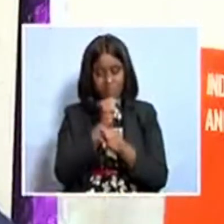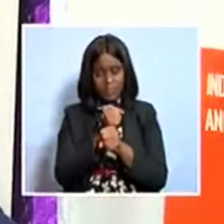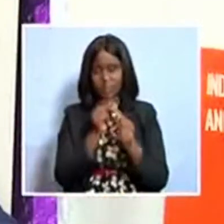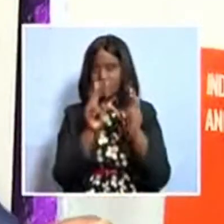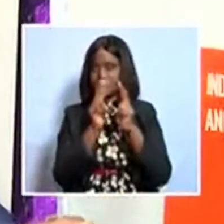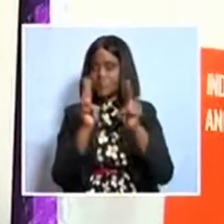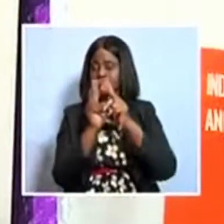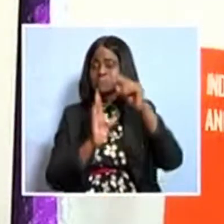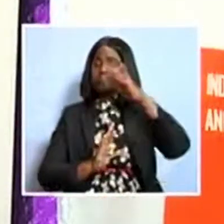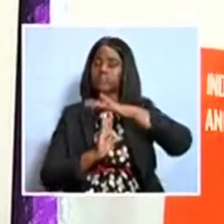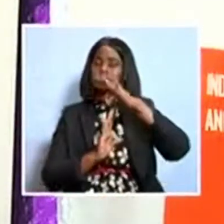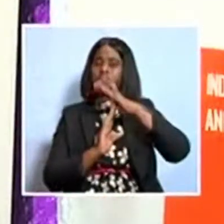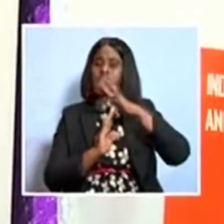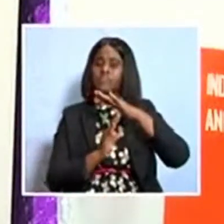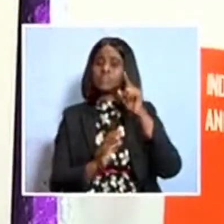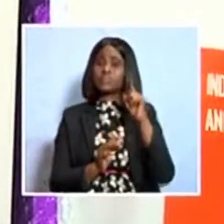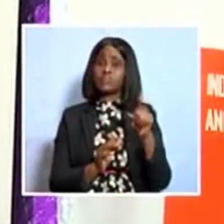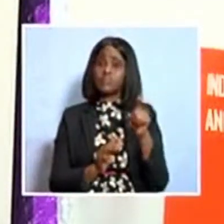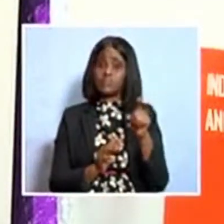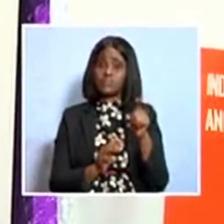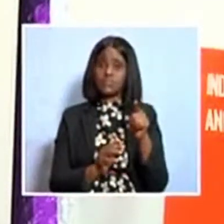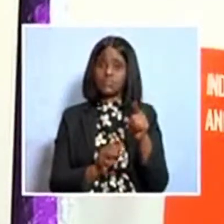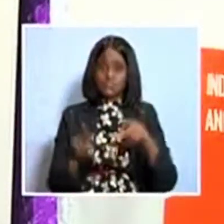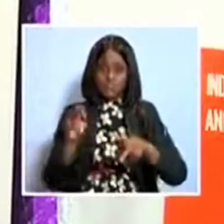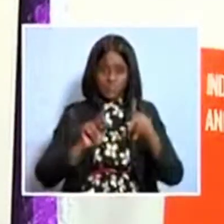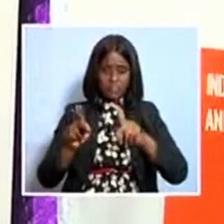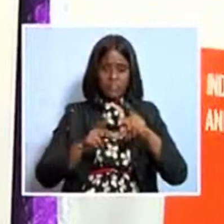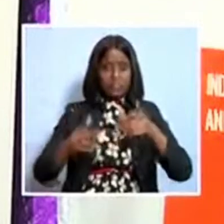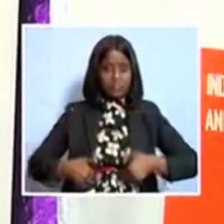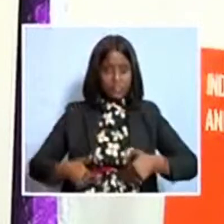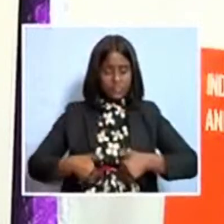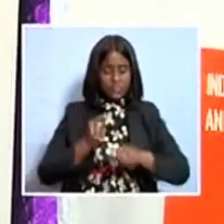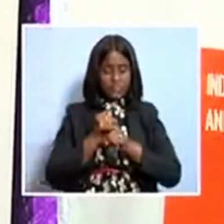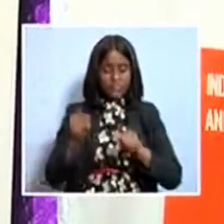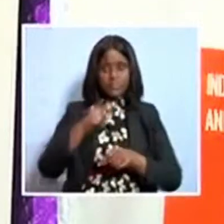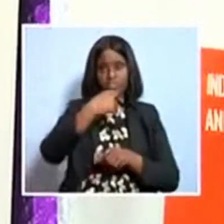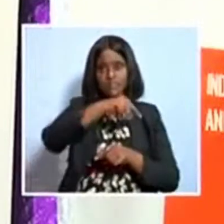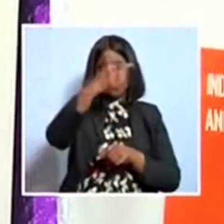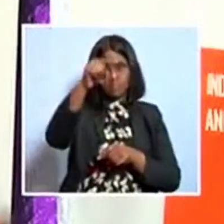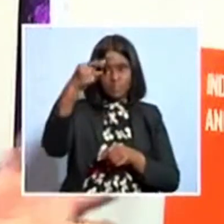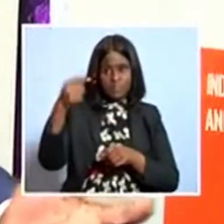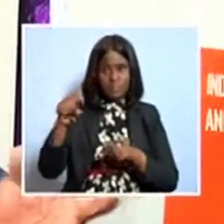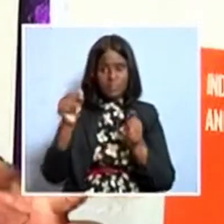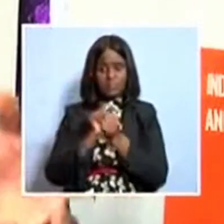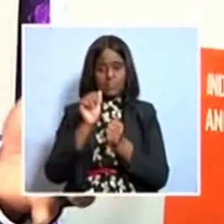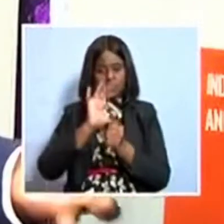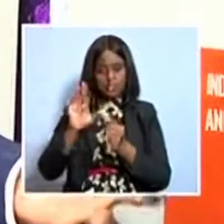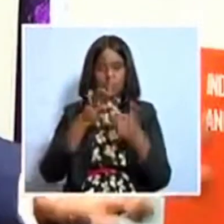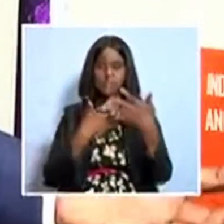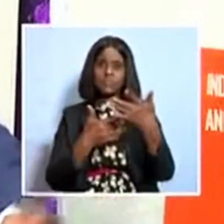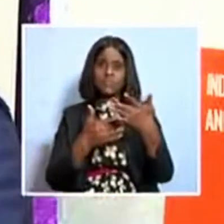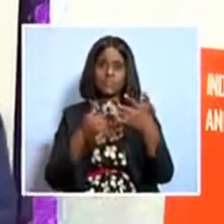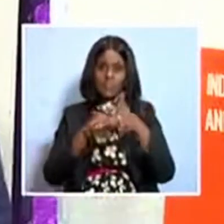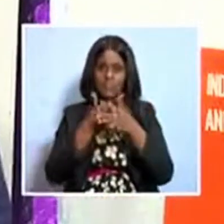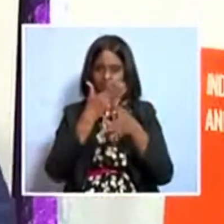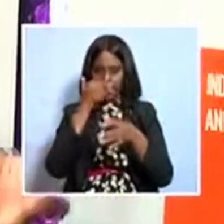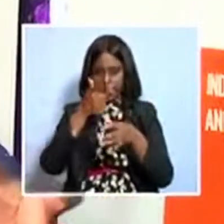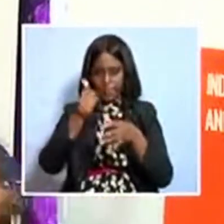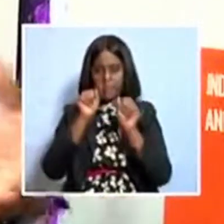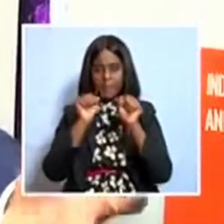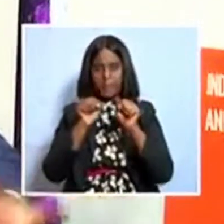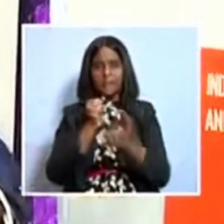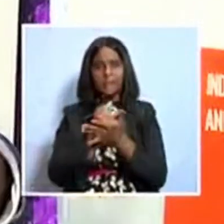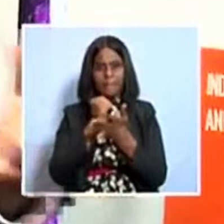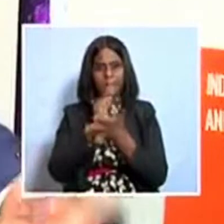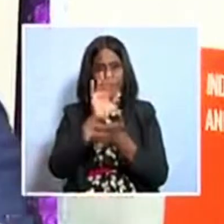limited, and young people are just languishing with their papers. So how best can you help them realize